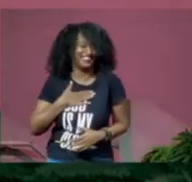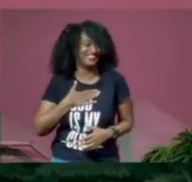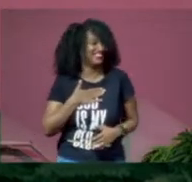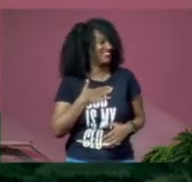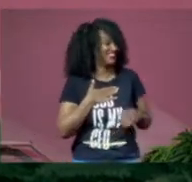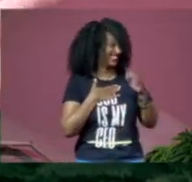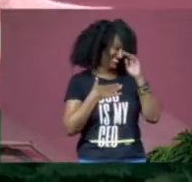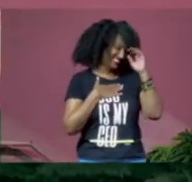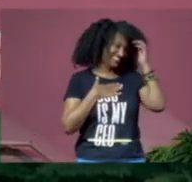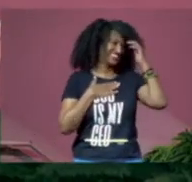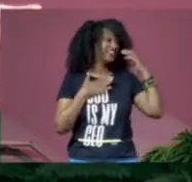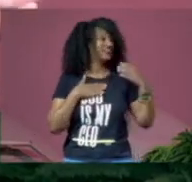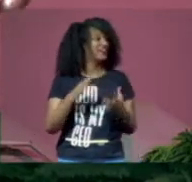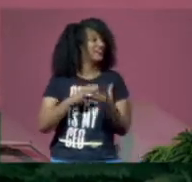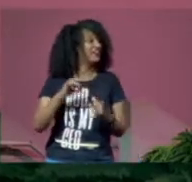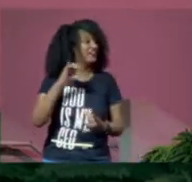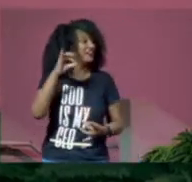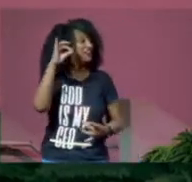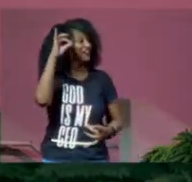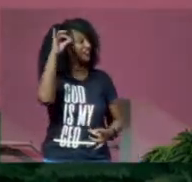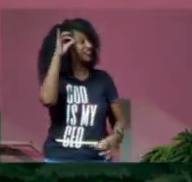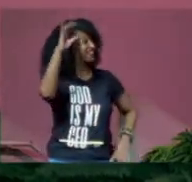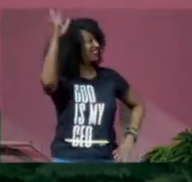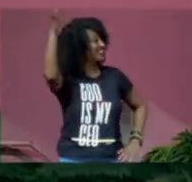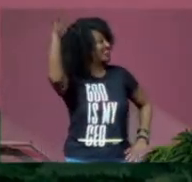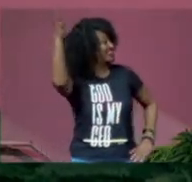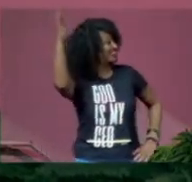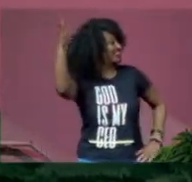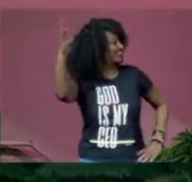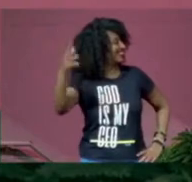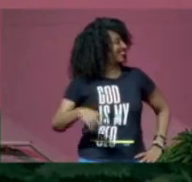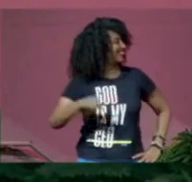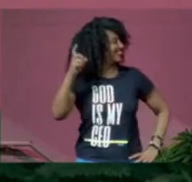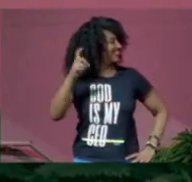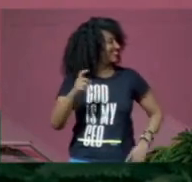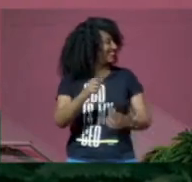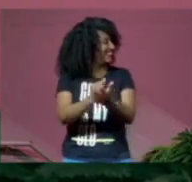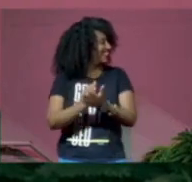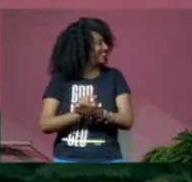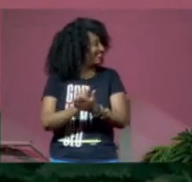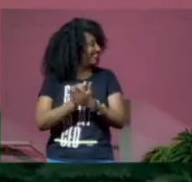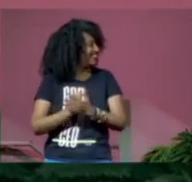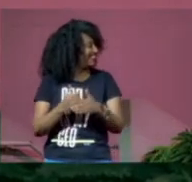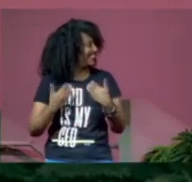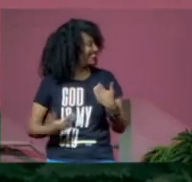I don't have my voice. My soul, I need you to help me.